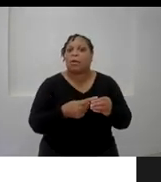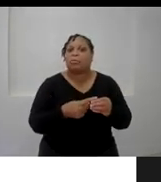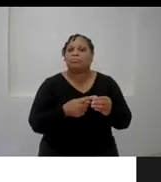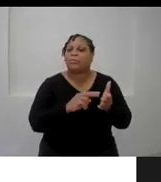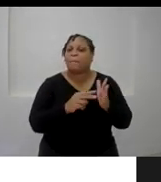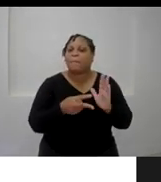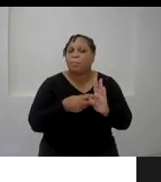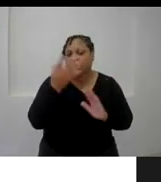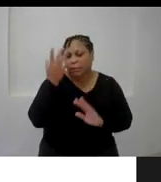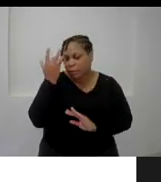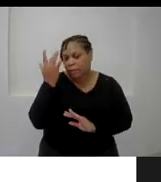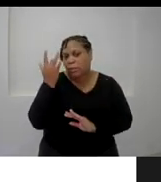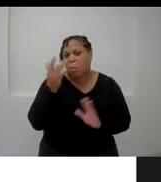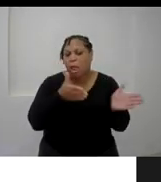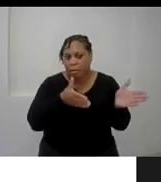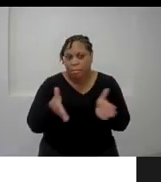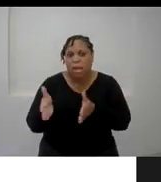purposes of the plan.